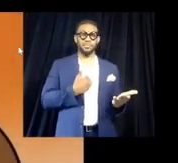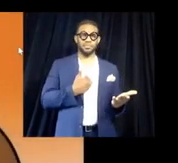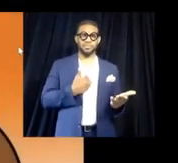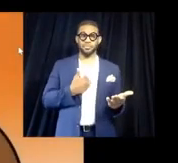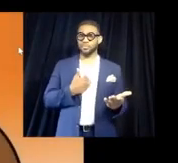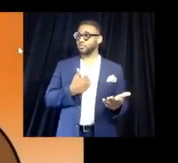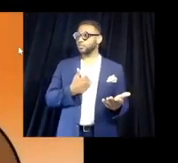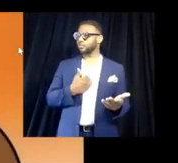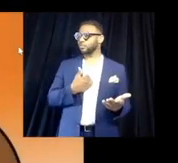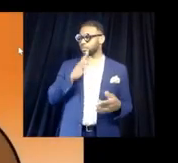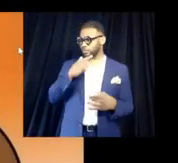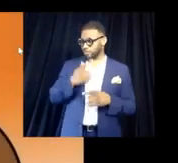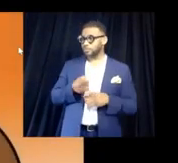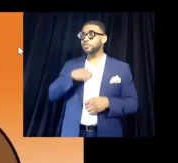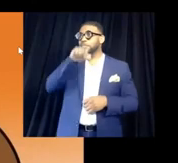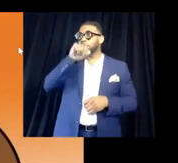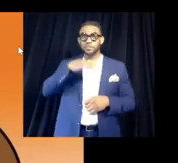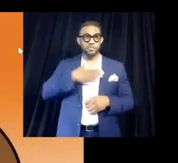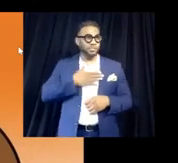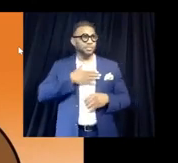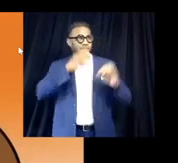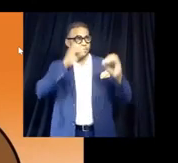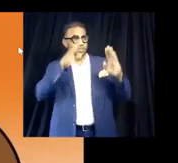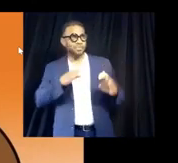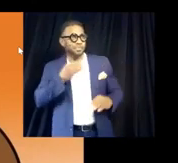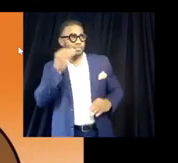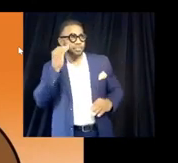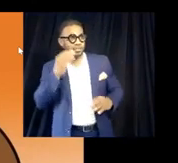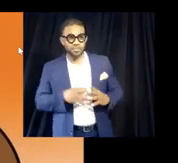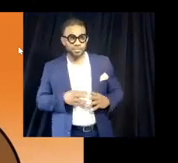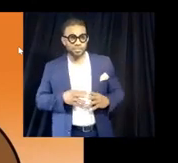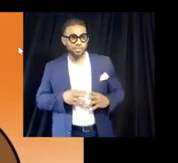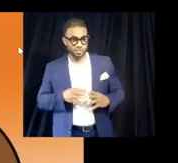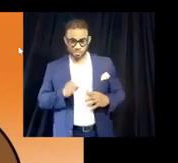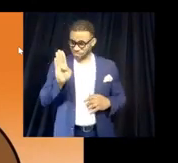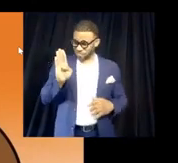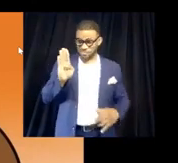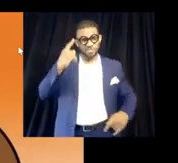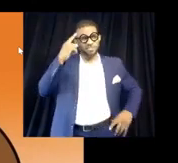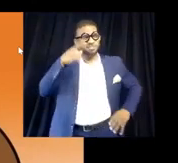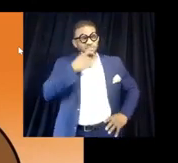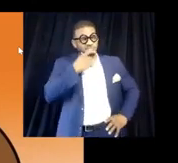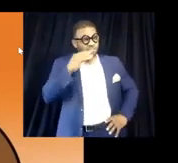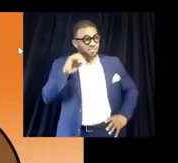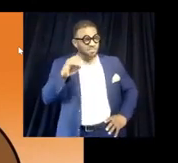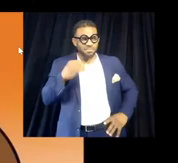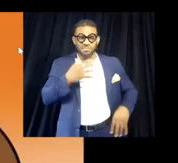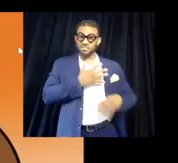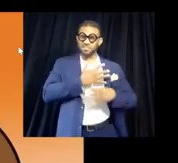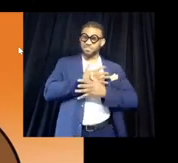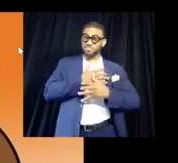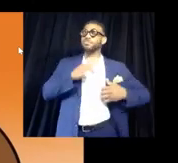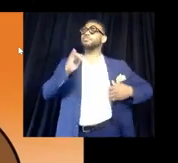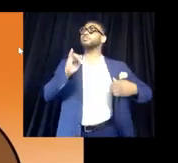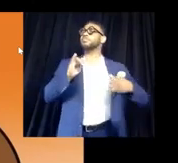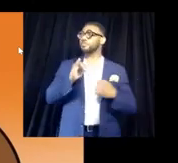me. Uno osito peluche on the world. I love my osito peluche at home. But B for også, no